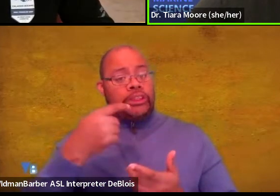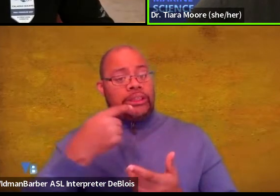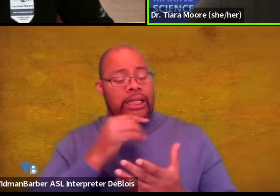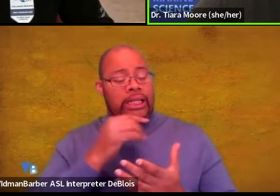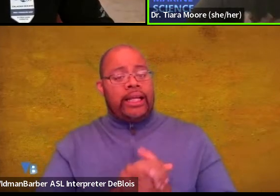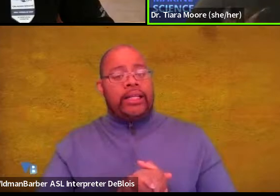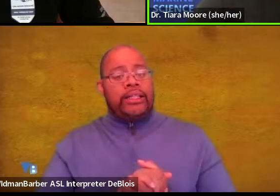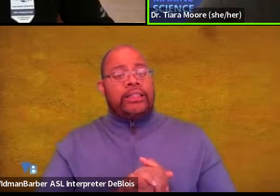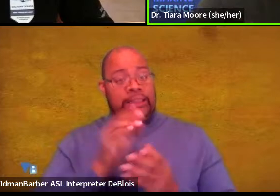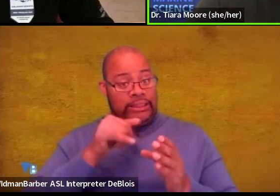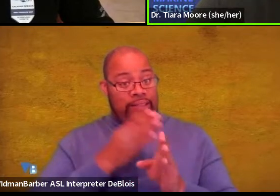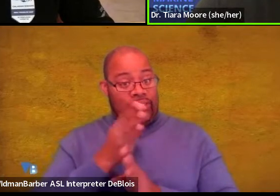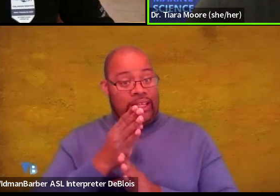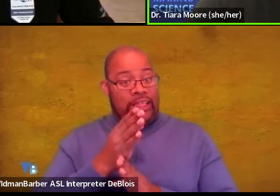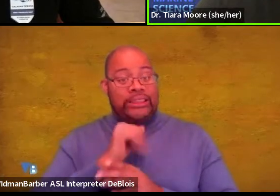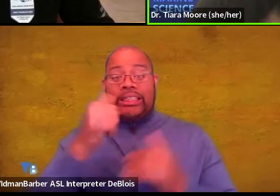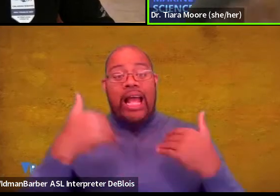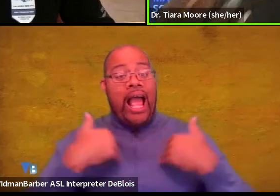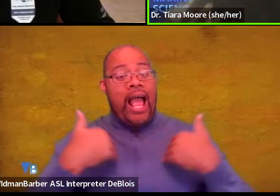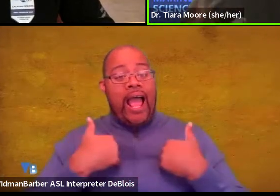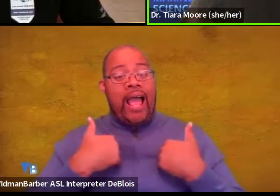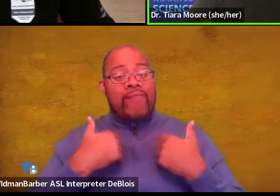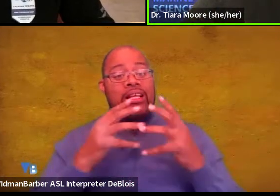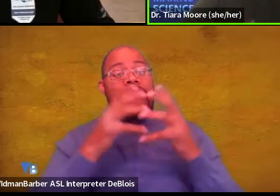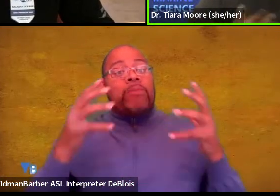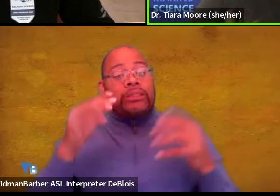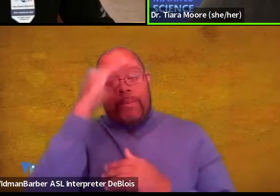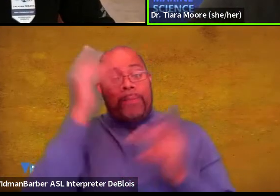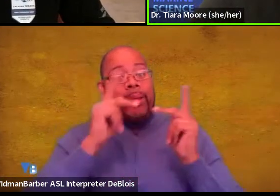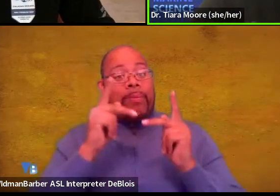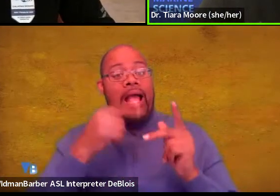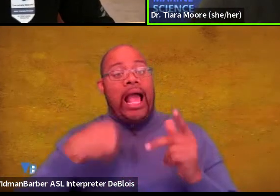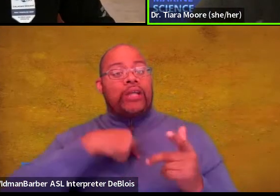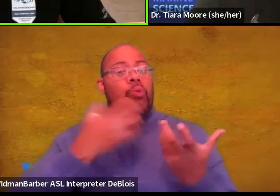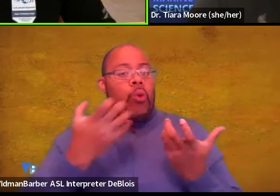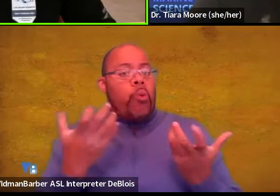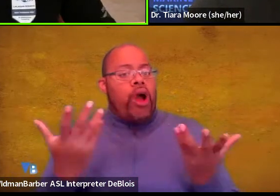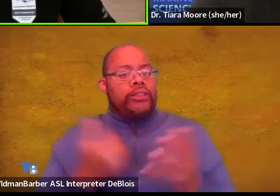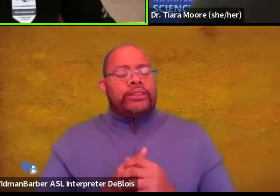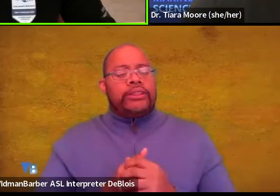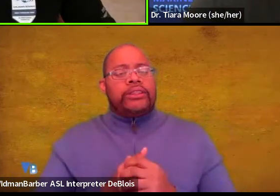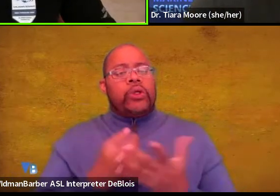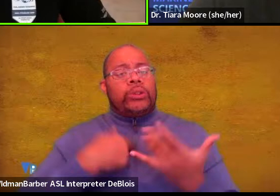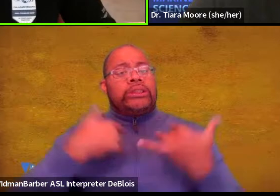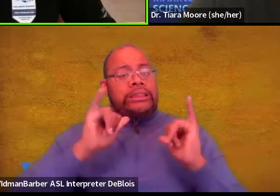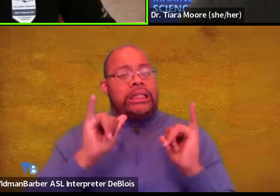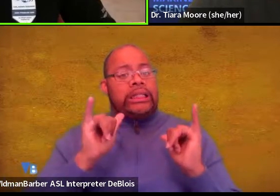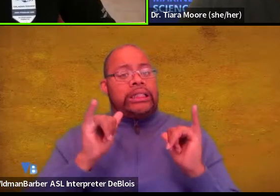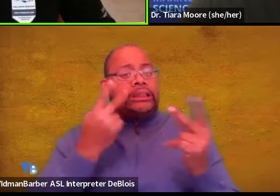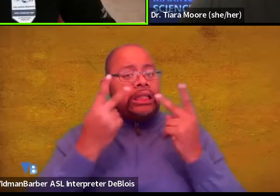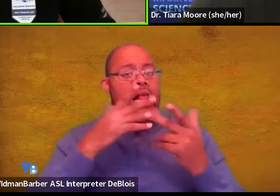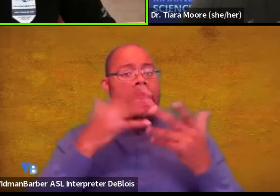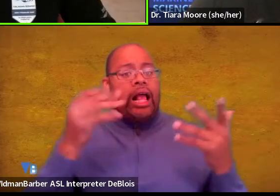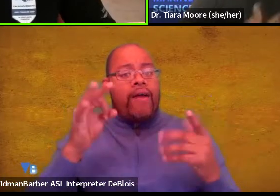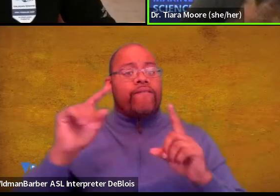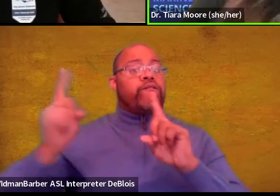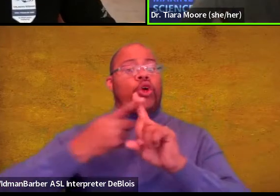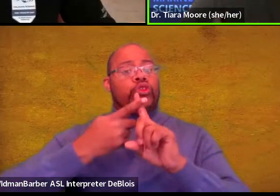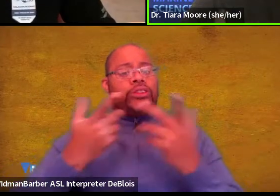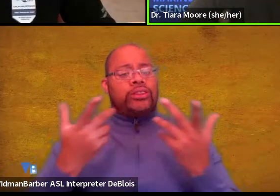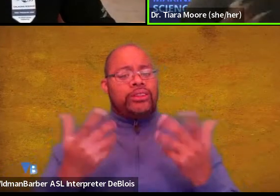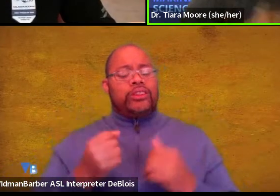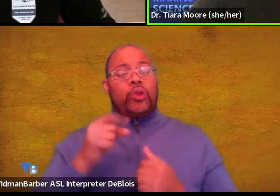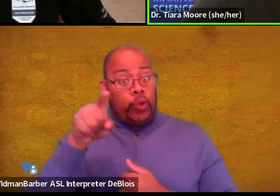this field doesn't have as much Black people as we would like. Mm-hmm. And we are still seeing a lot of firsts.